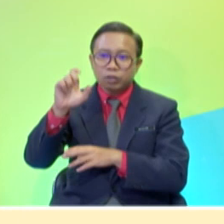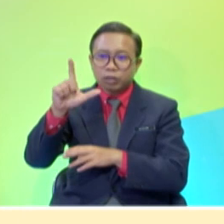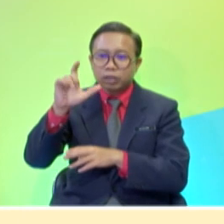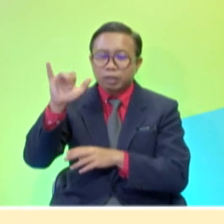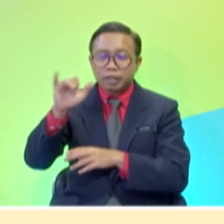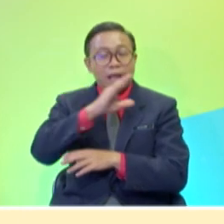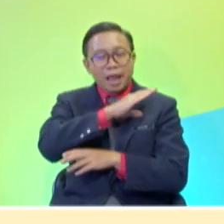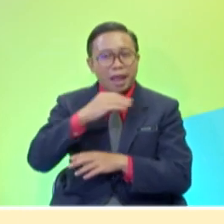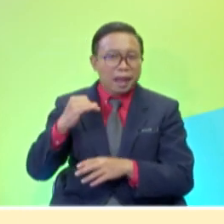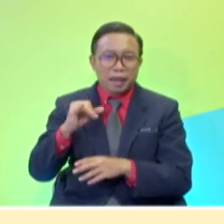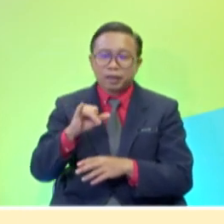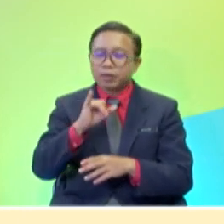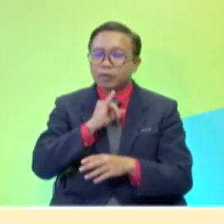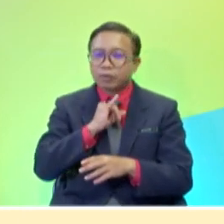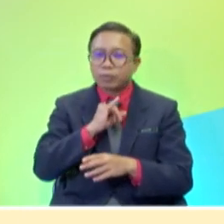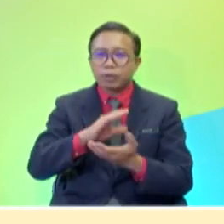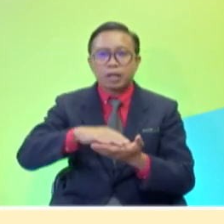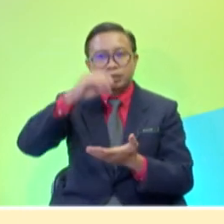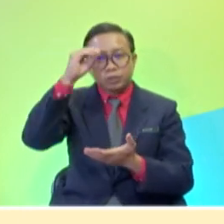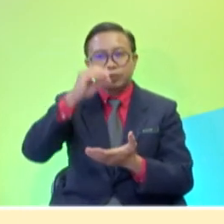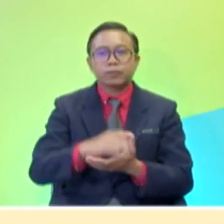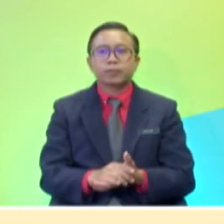And what I felt about this lesson was